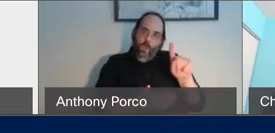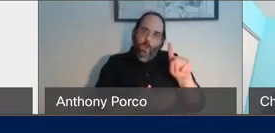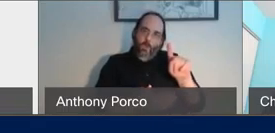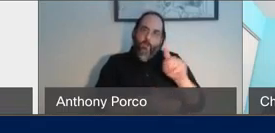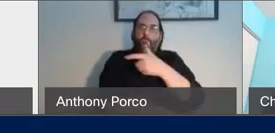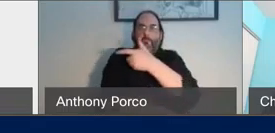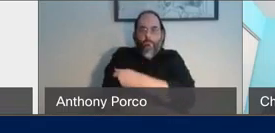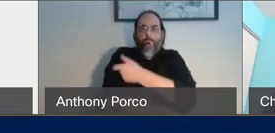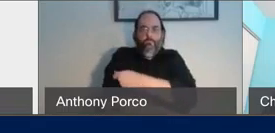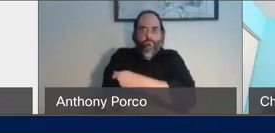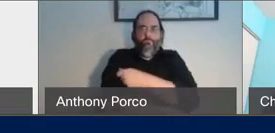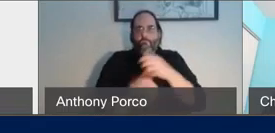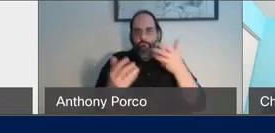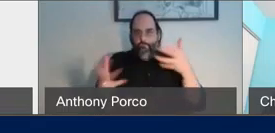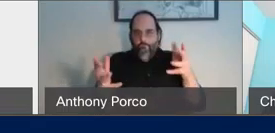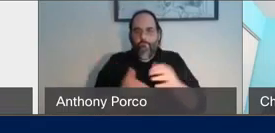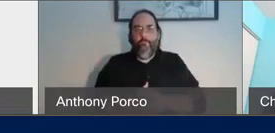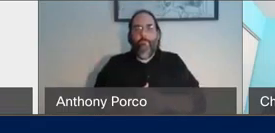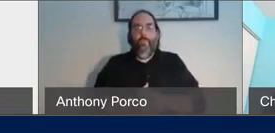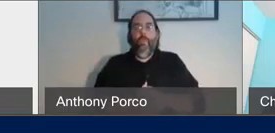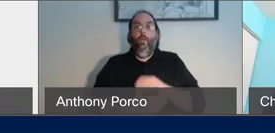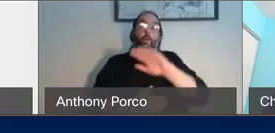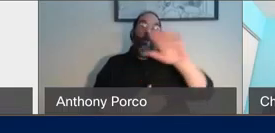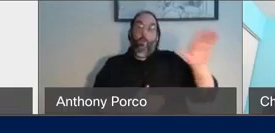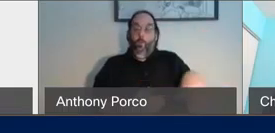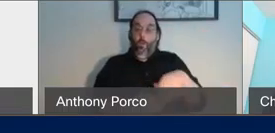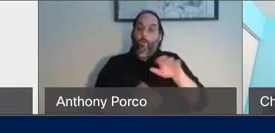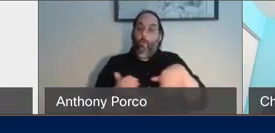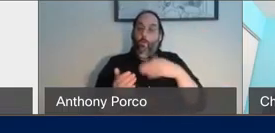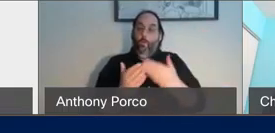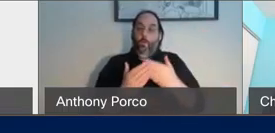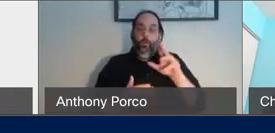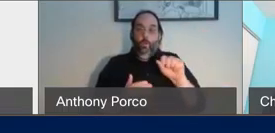1,735,451 vaccine doses have been given. And in the US total,